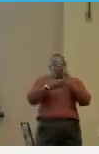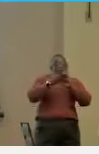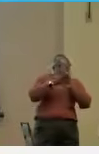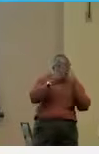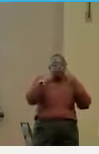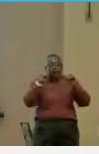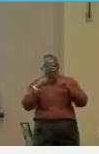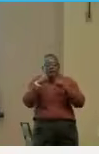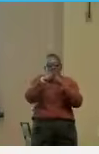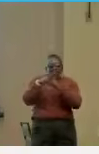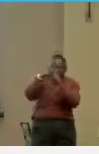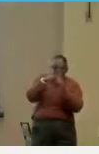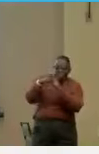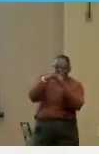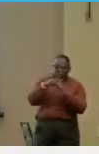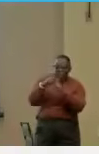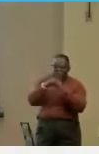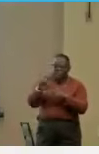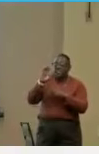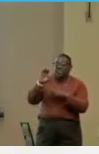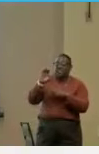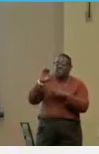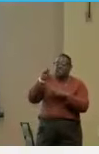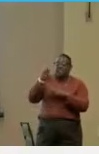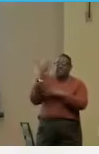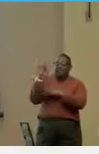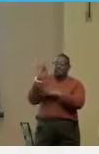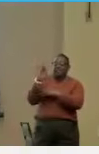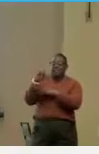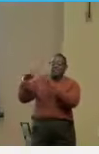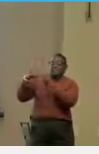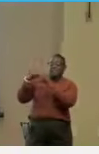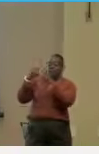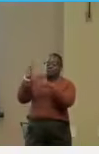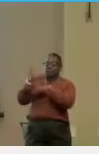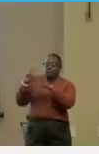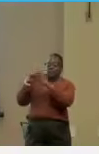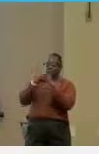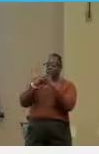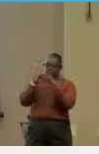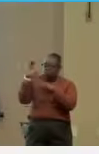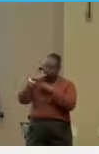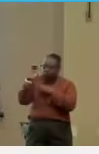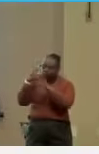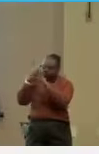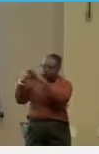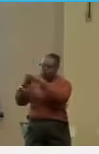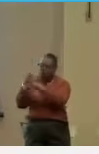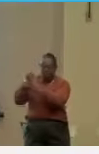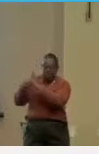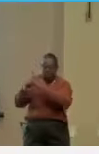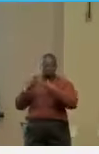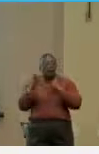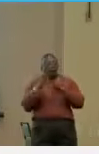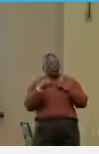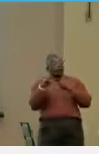and they target CD19 positive B cells. Obviously, our patients don't have to undergo the leukapheresis period